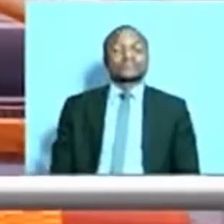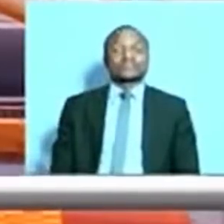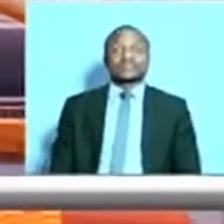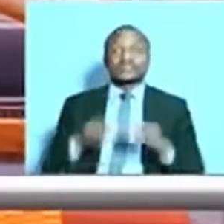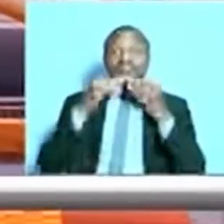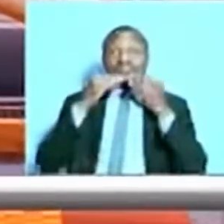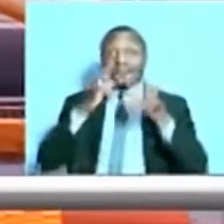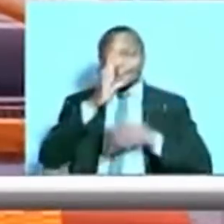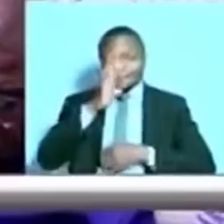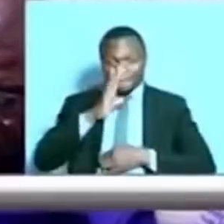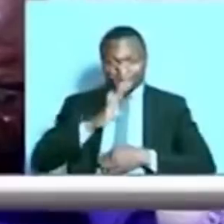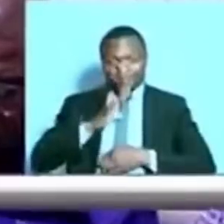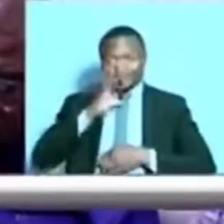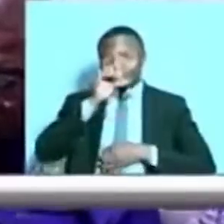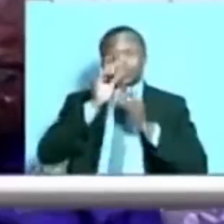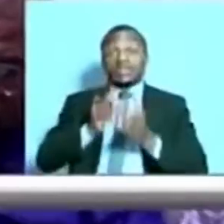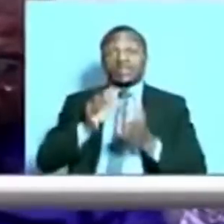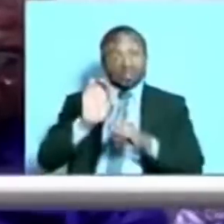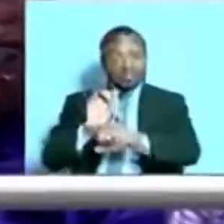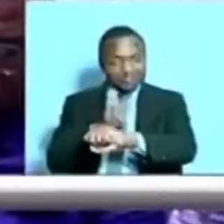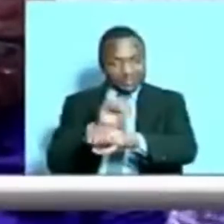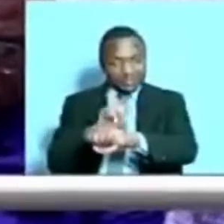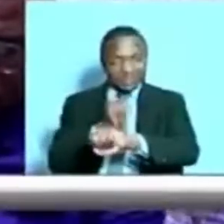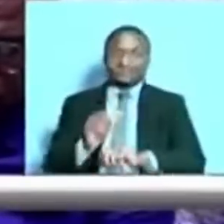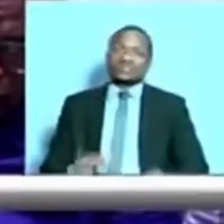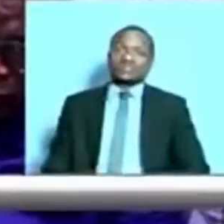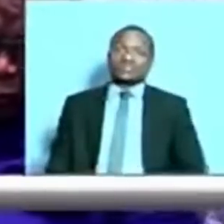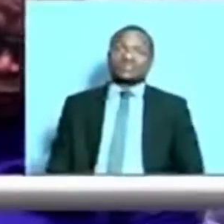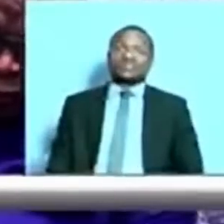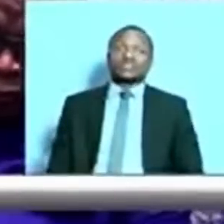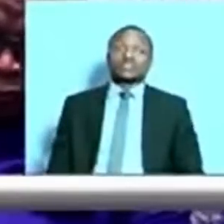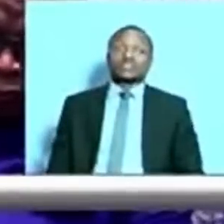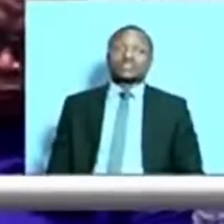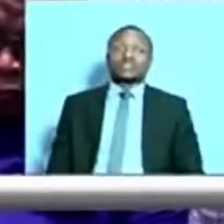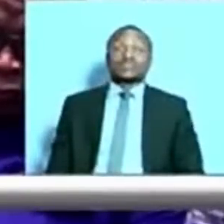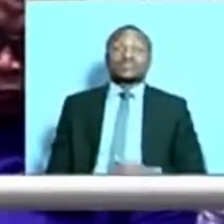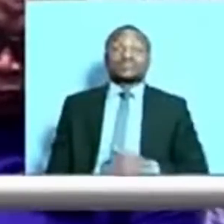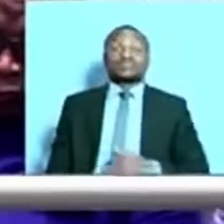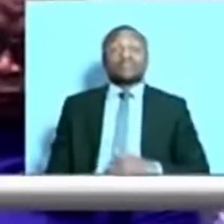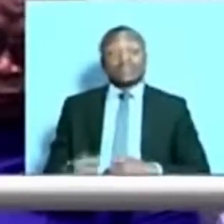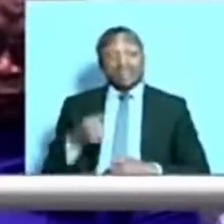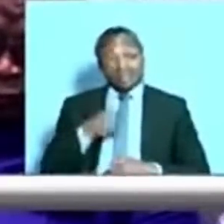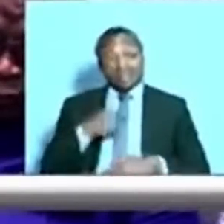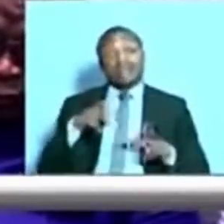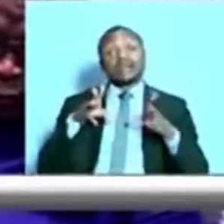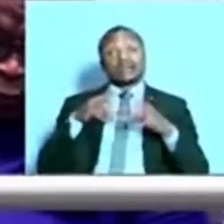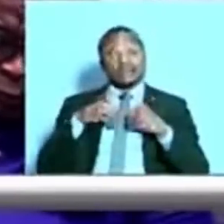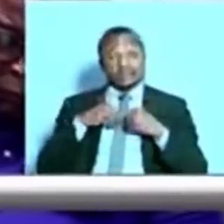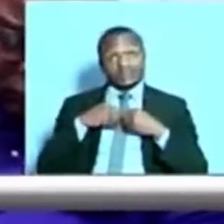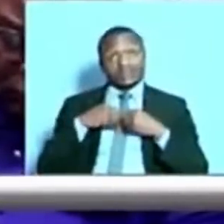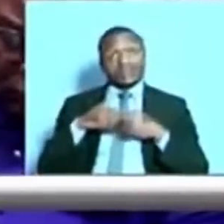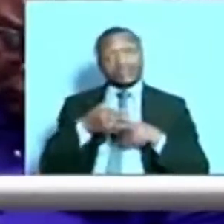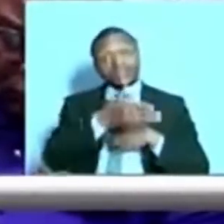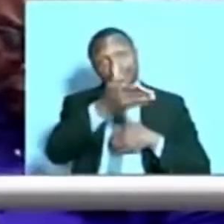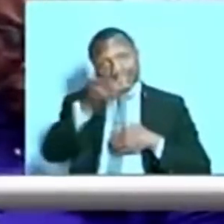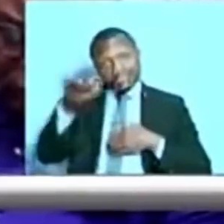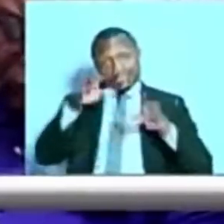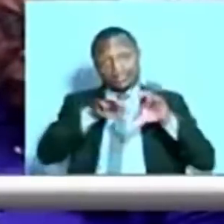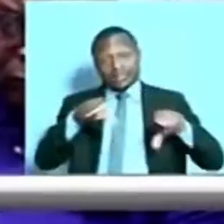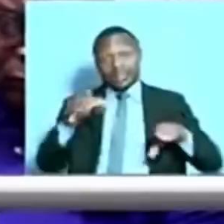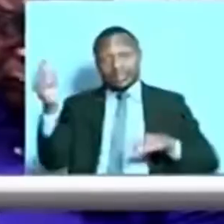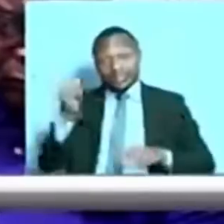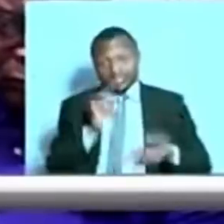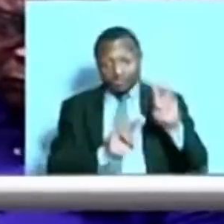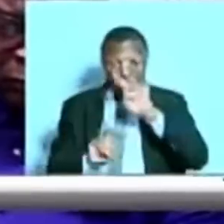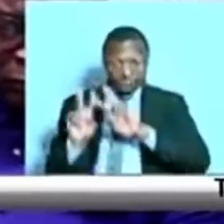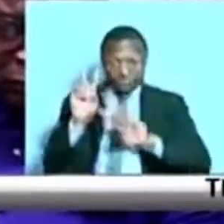Thank you, Madam Speaker, for the opportunity. I take recognizance that there are our children that have come to visit